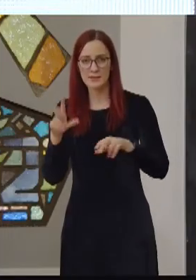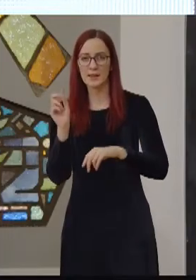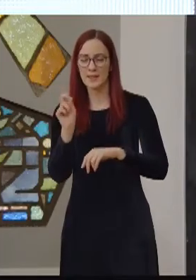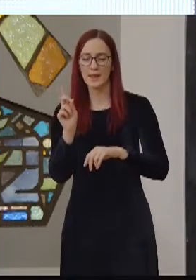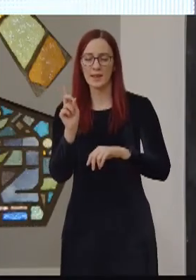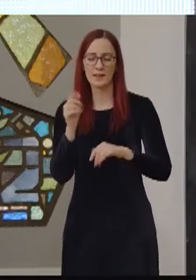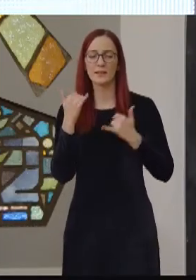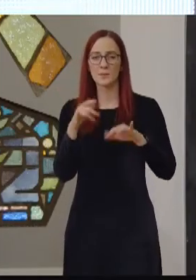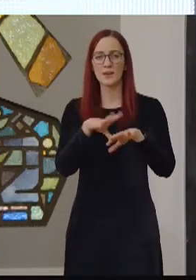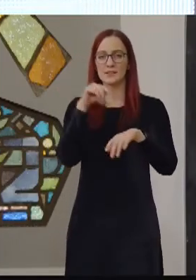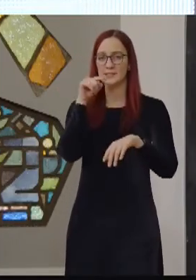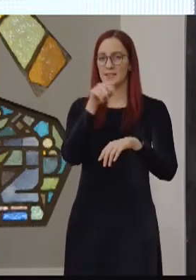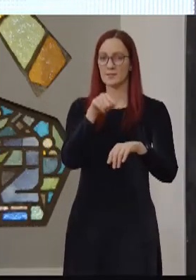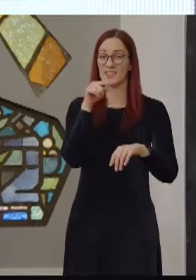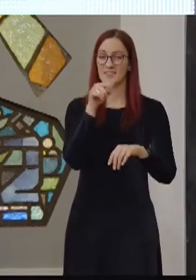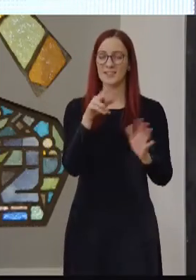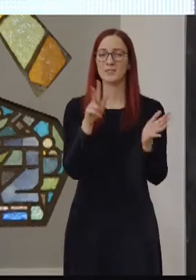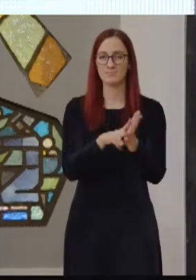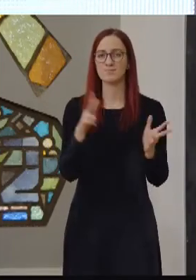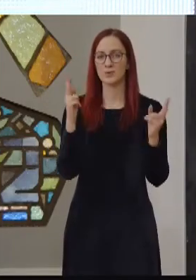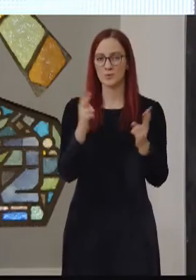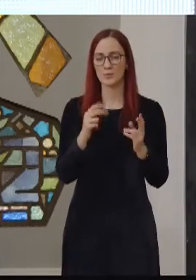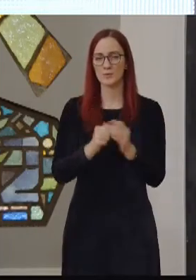ball is not in the ministry.